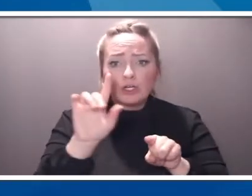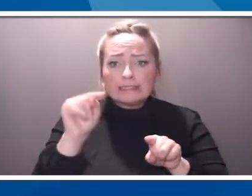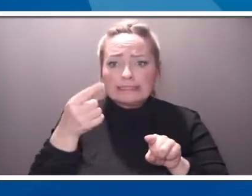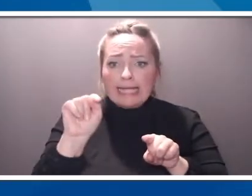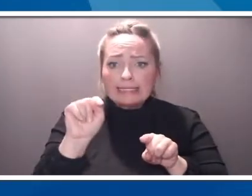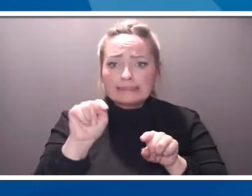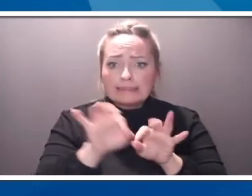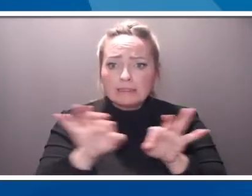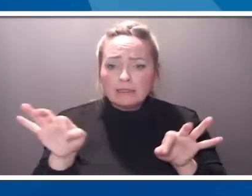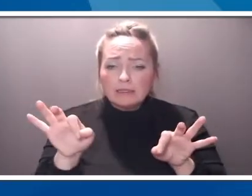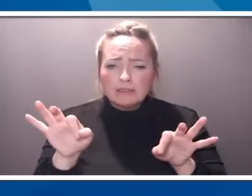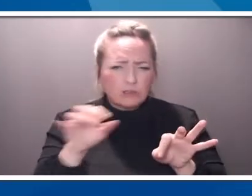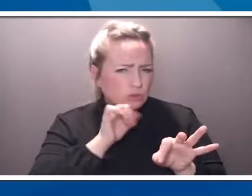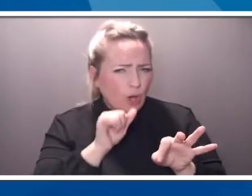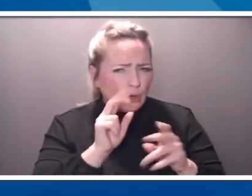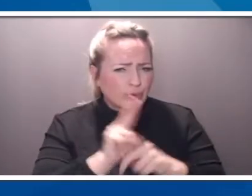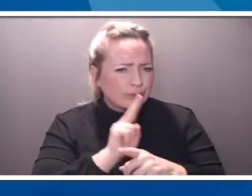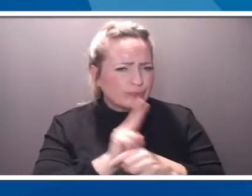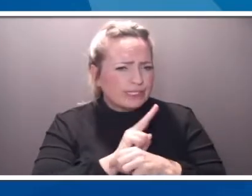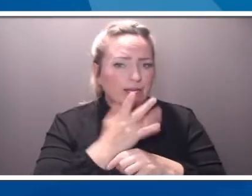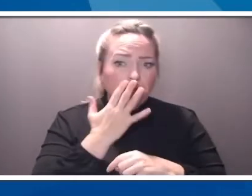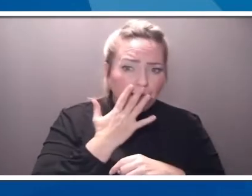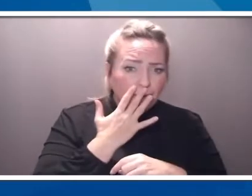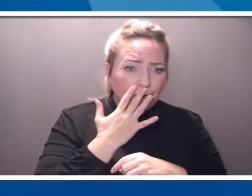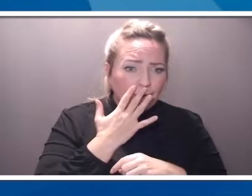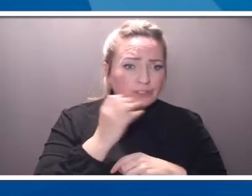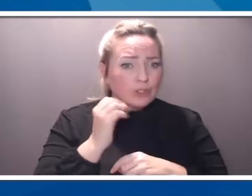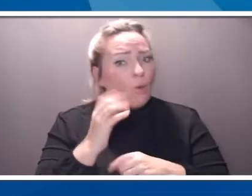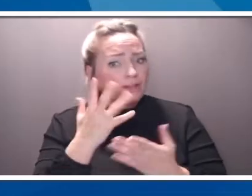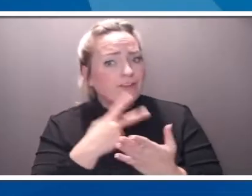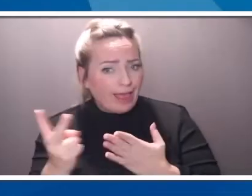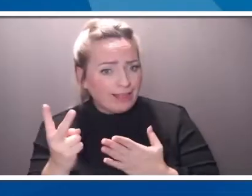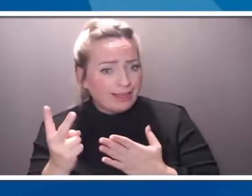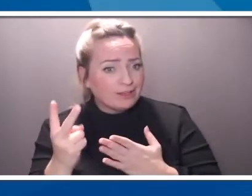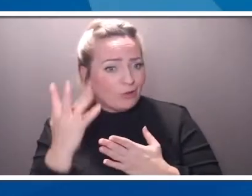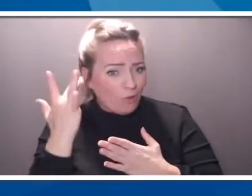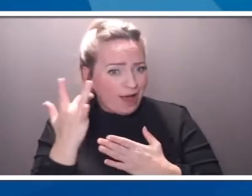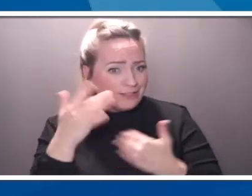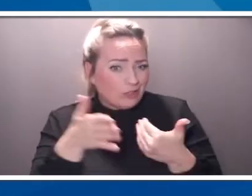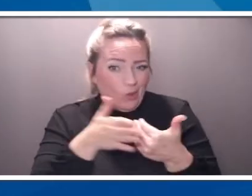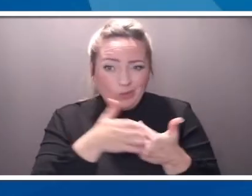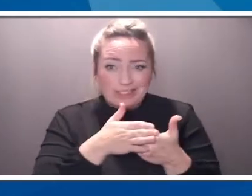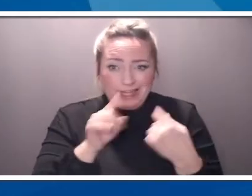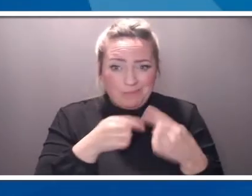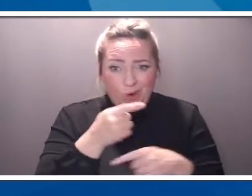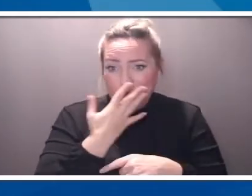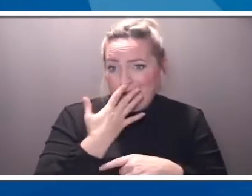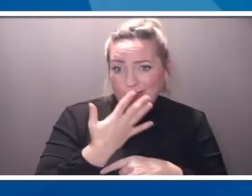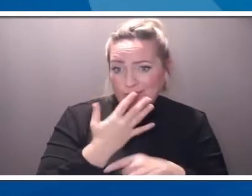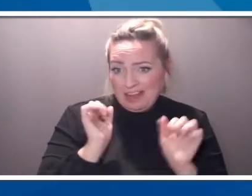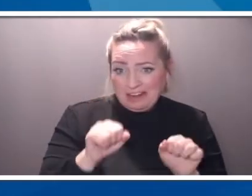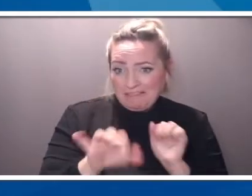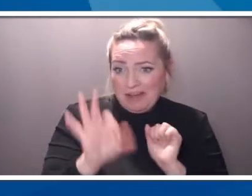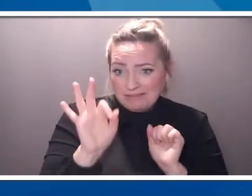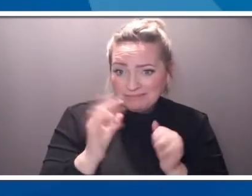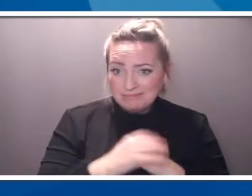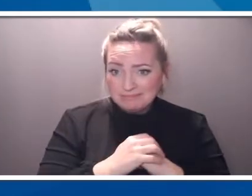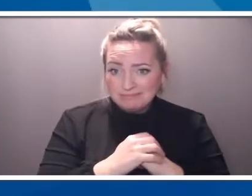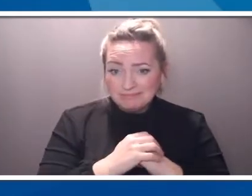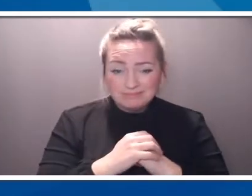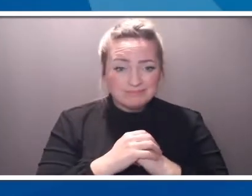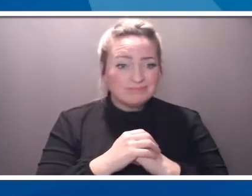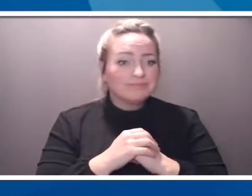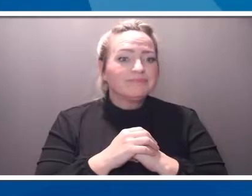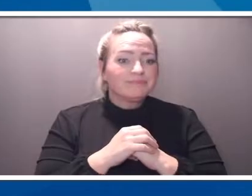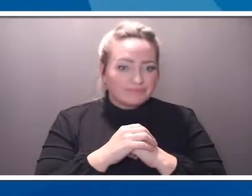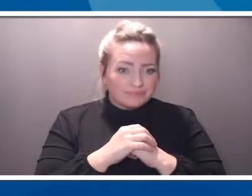well, it's using the same color as the text, so it's not using color, so I want to fail it because this is the closest thing about color that